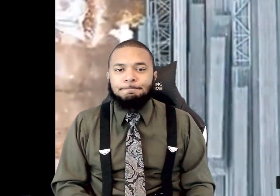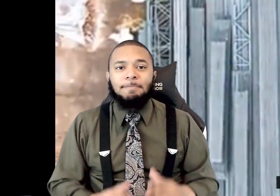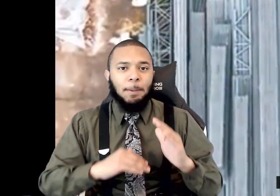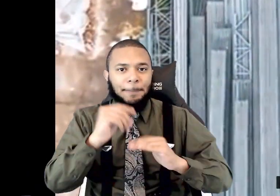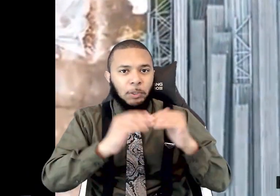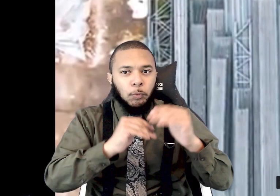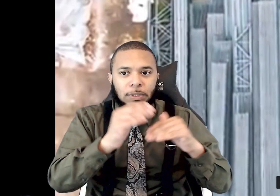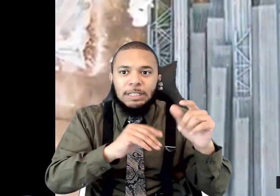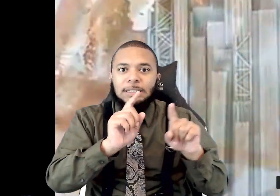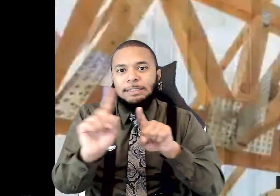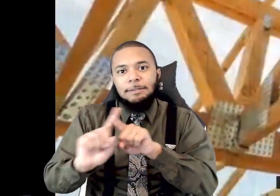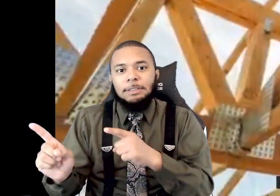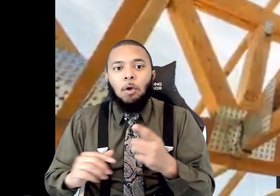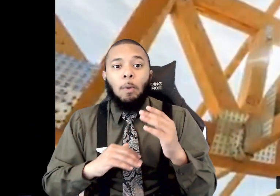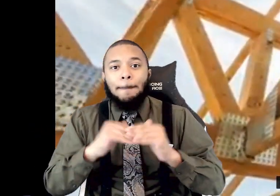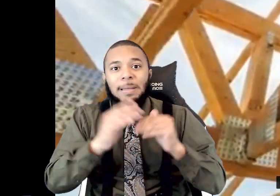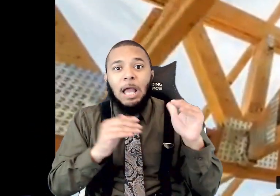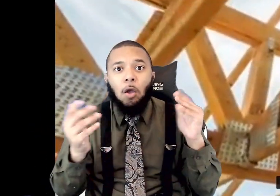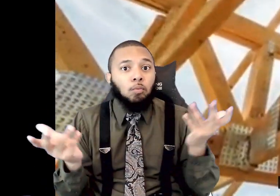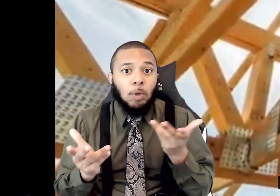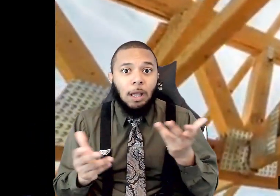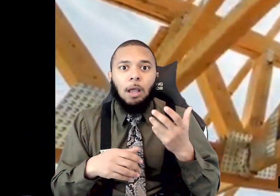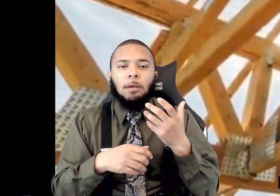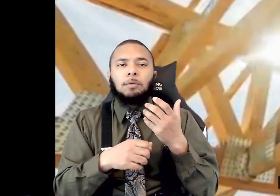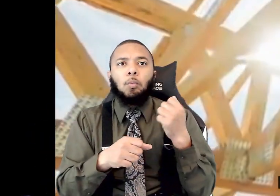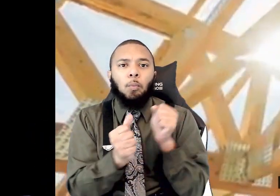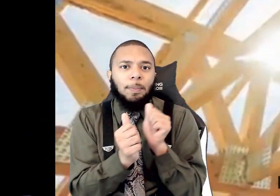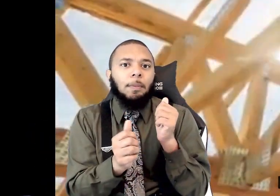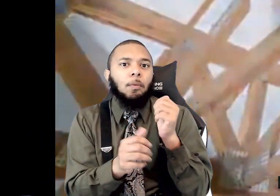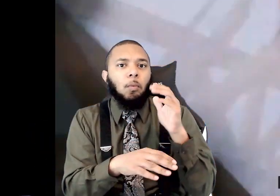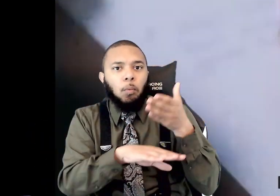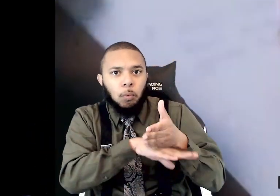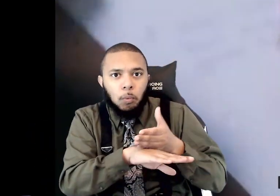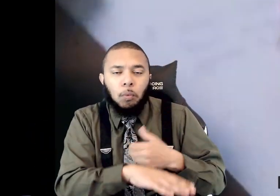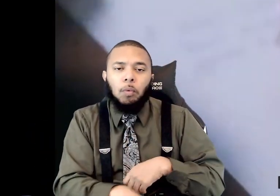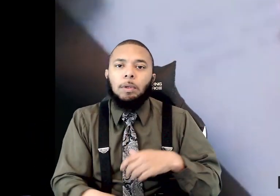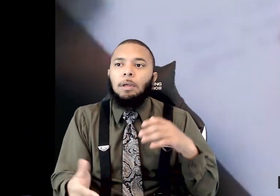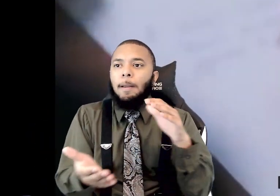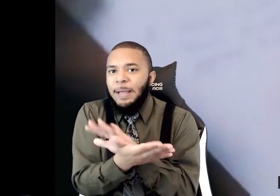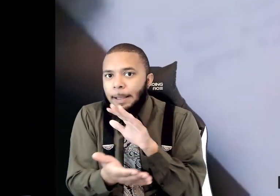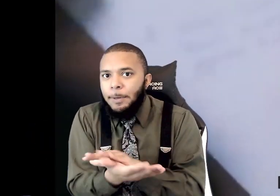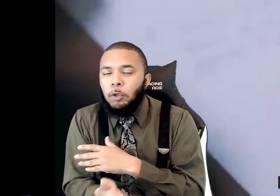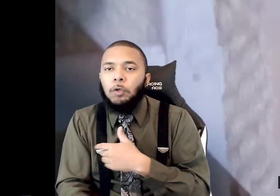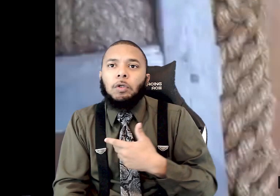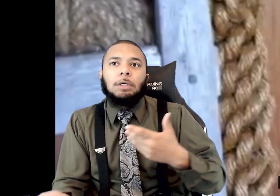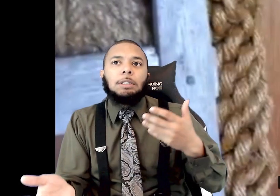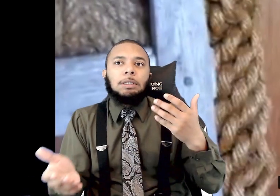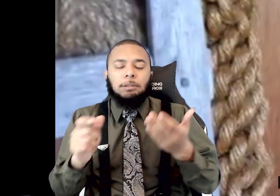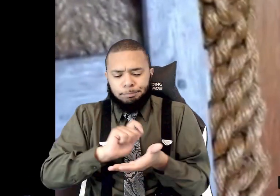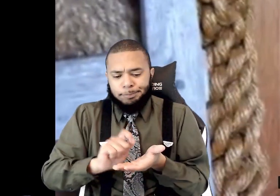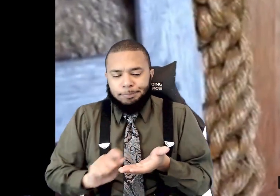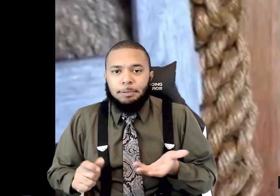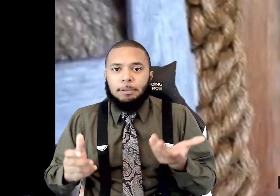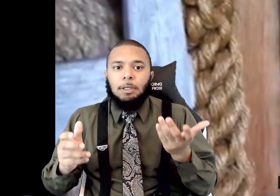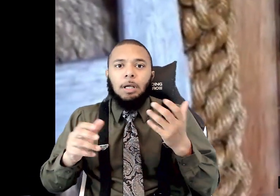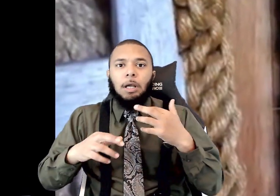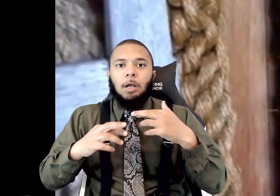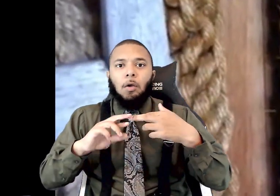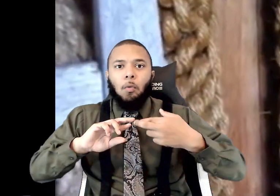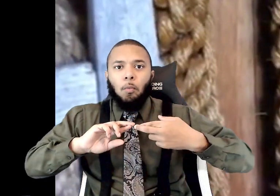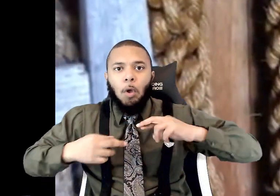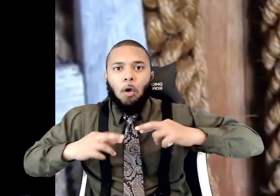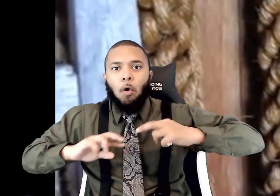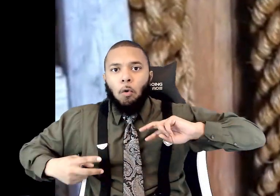We build structures out of wood, our homes, okay? Paper that we use every day to write on, rope, those types of things,